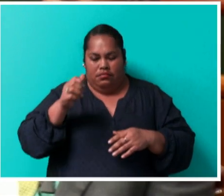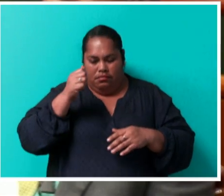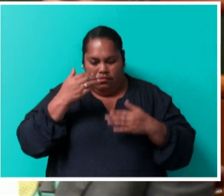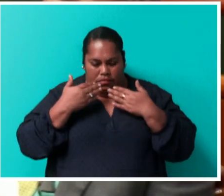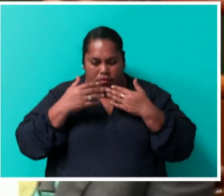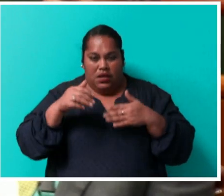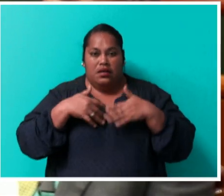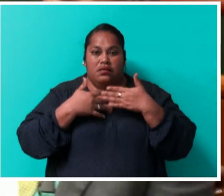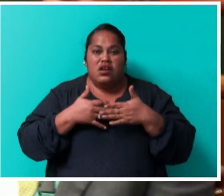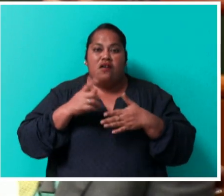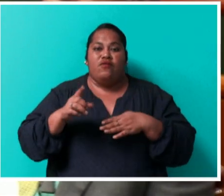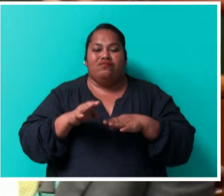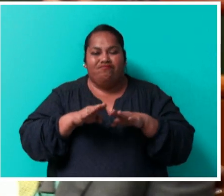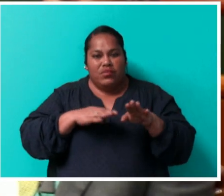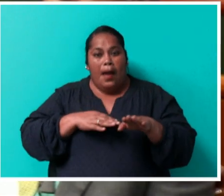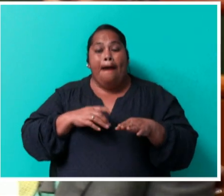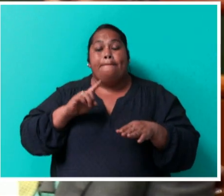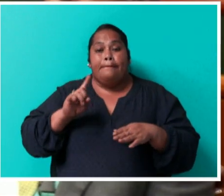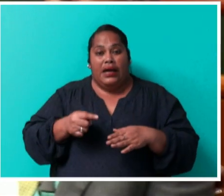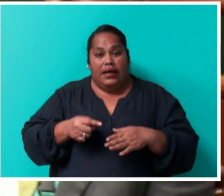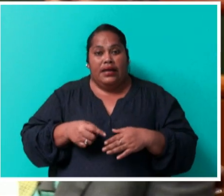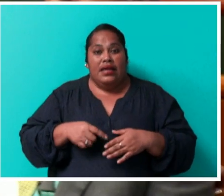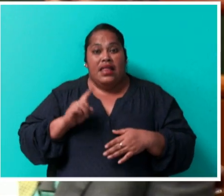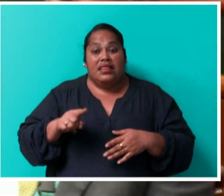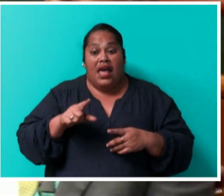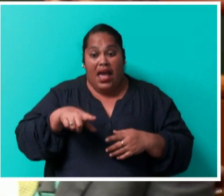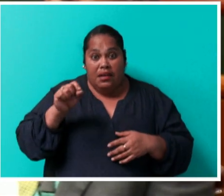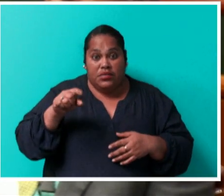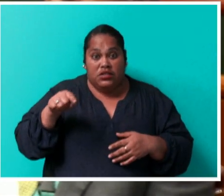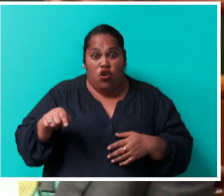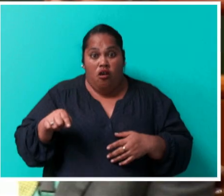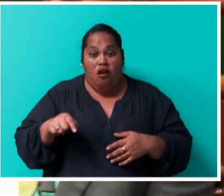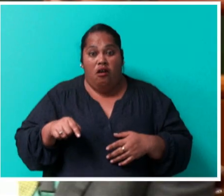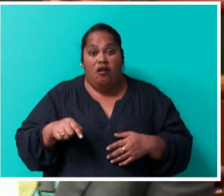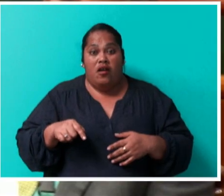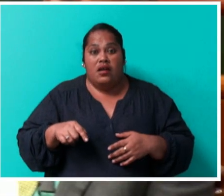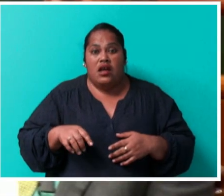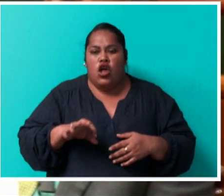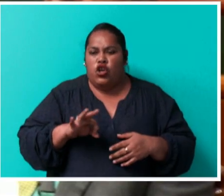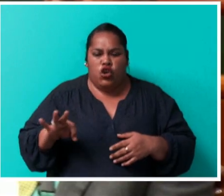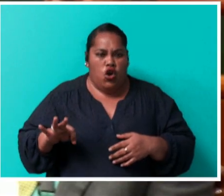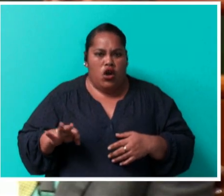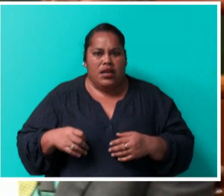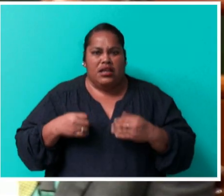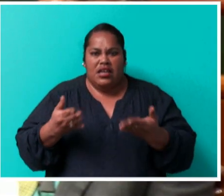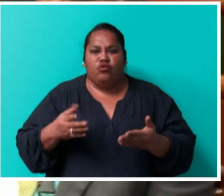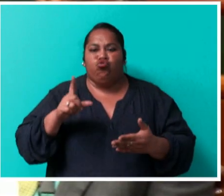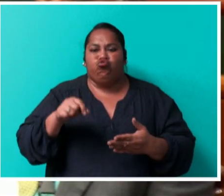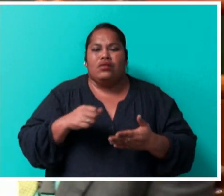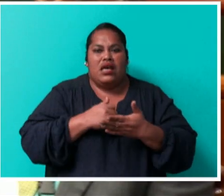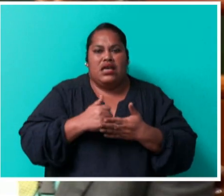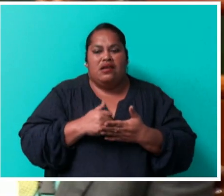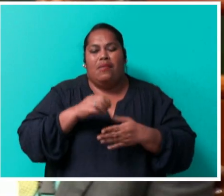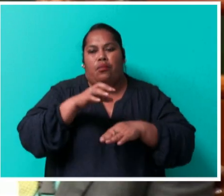perceived delays. However, the absence of an immediate arrest does not equate to inaction by the